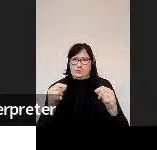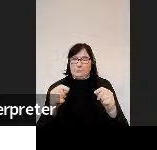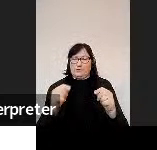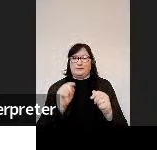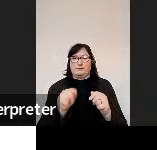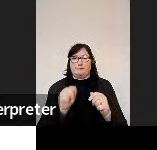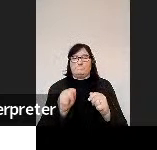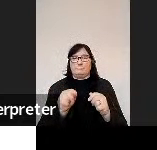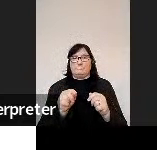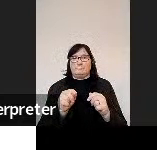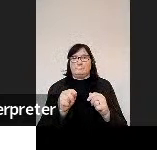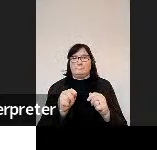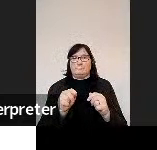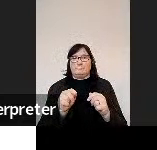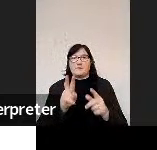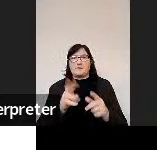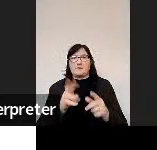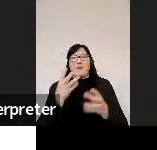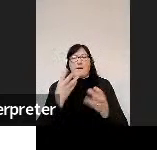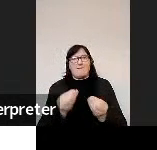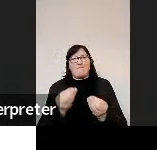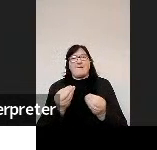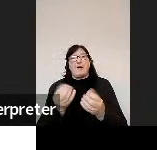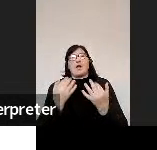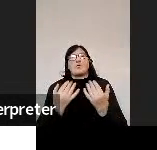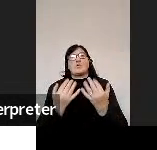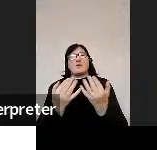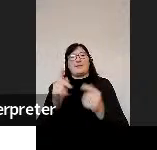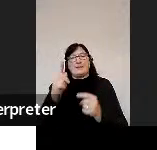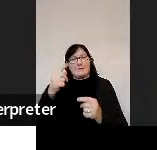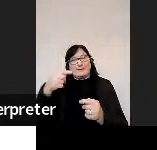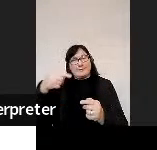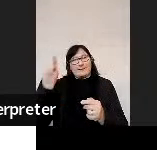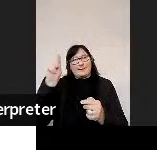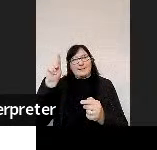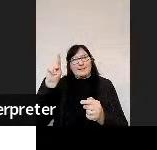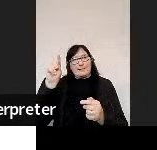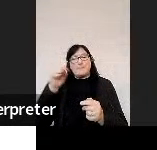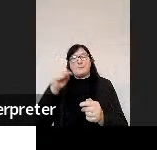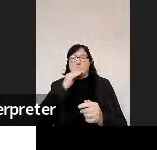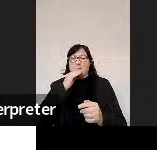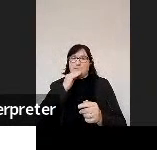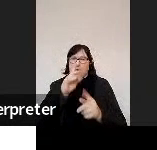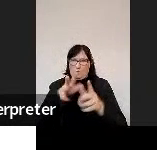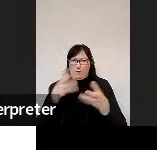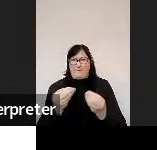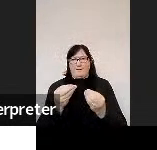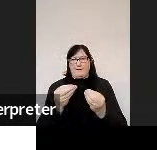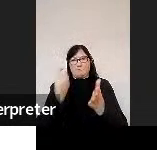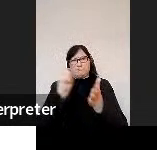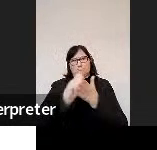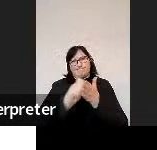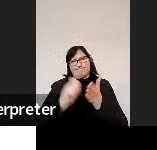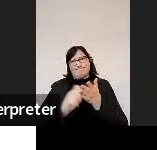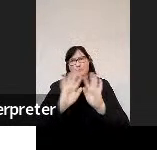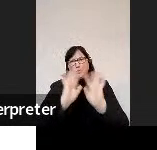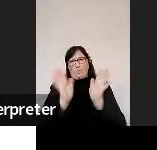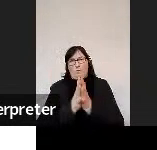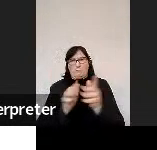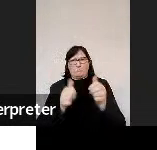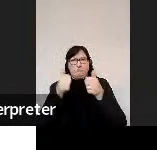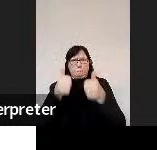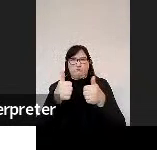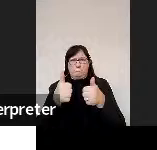would either be a green tick indicating that you've completed all of the information correctly for that section, or you would see a